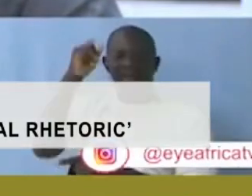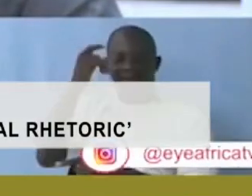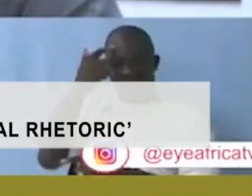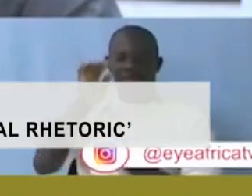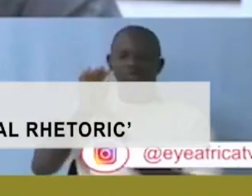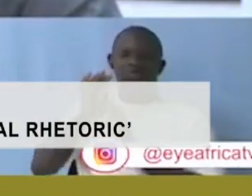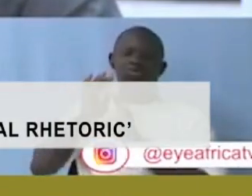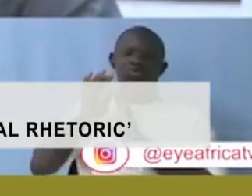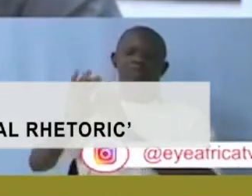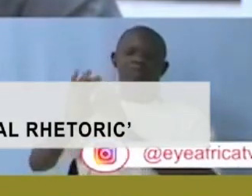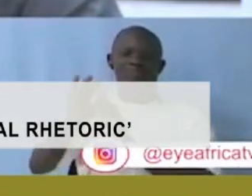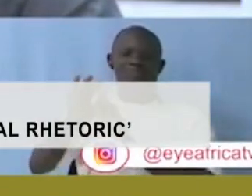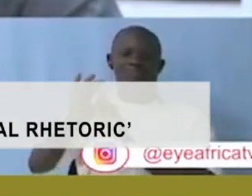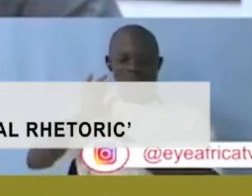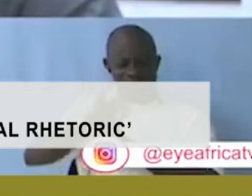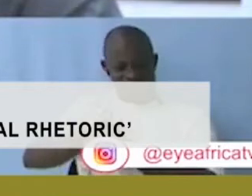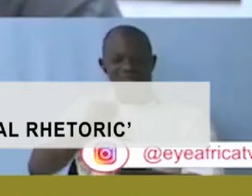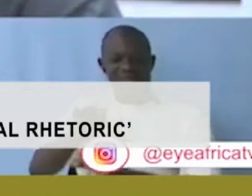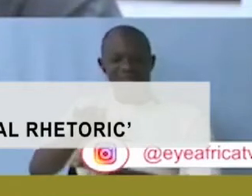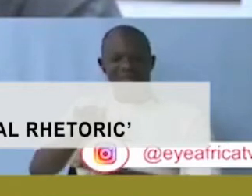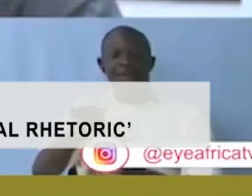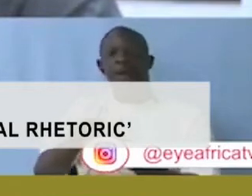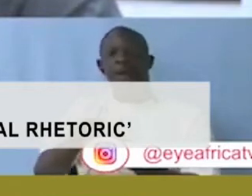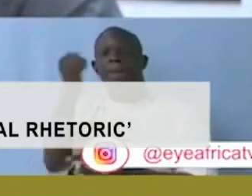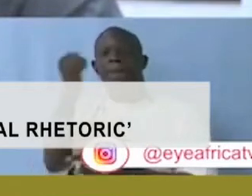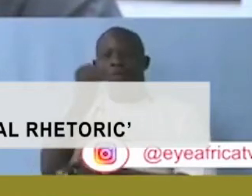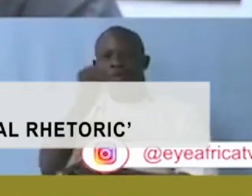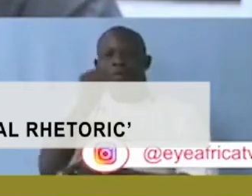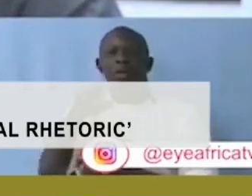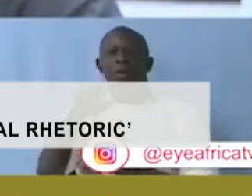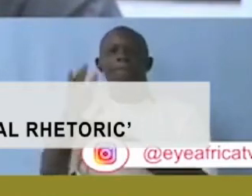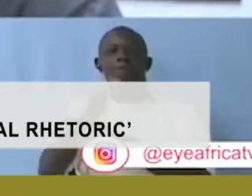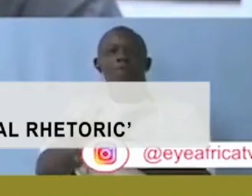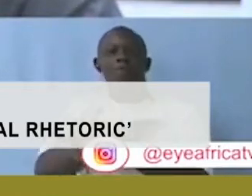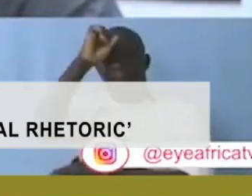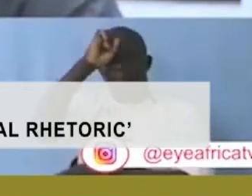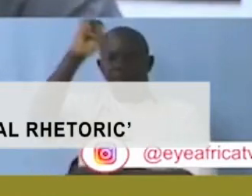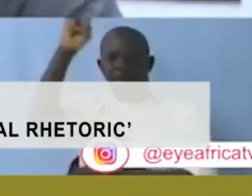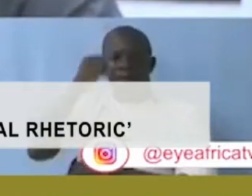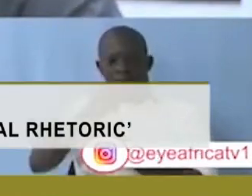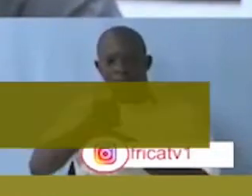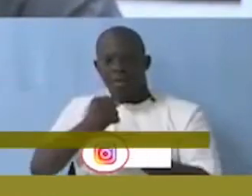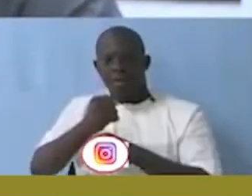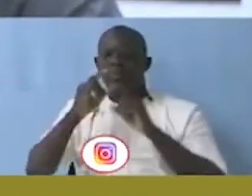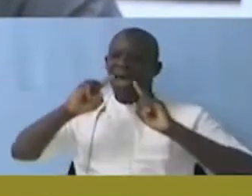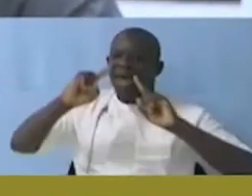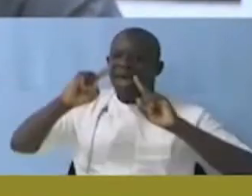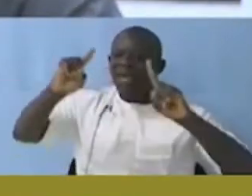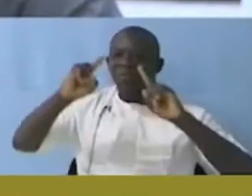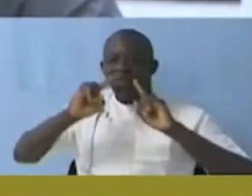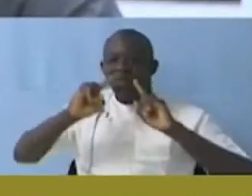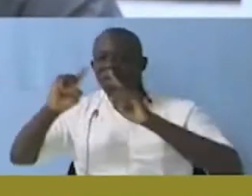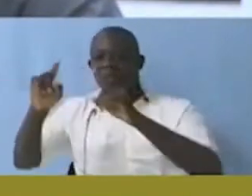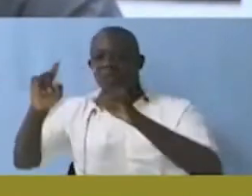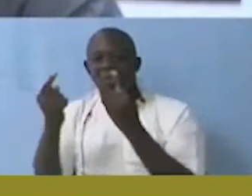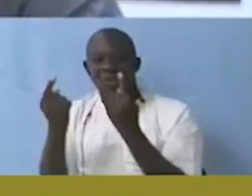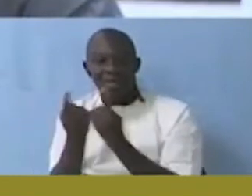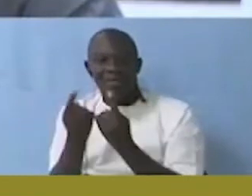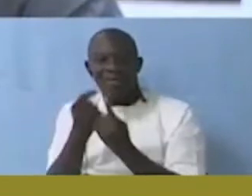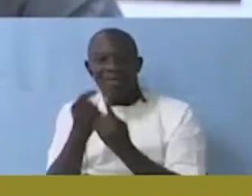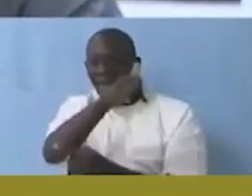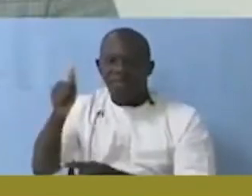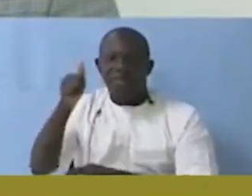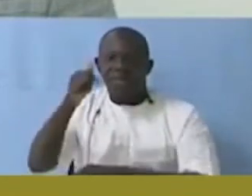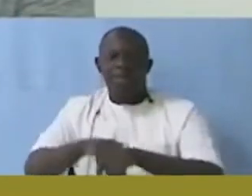that, because he was known to make proclamations every time. By saying,